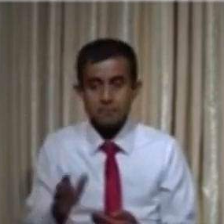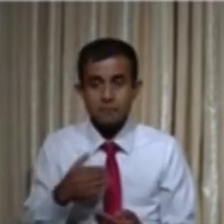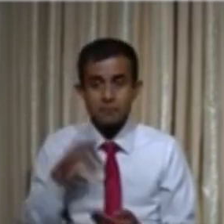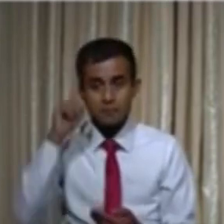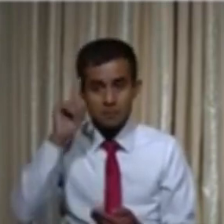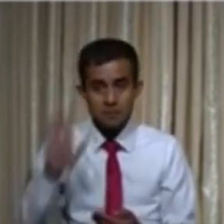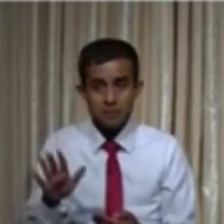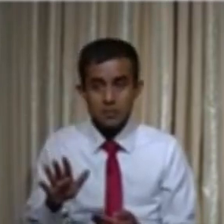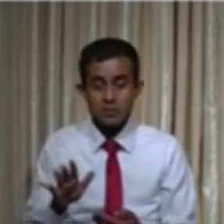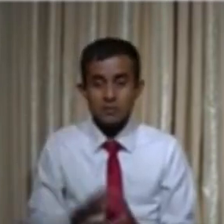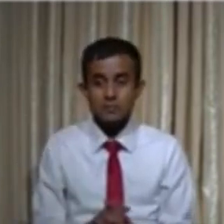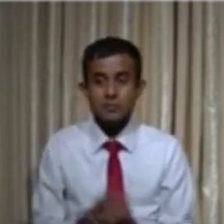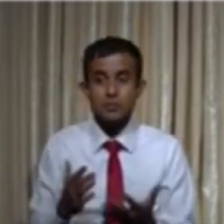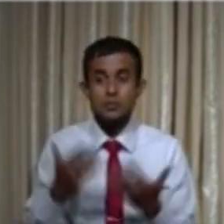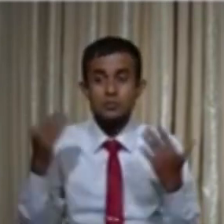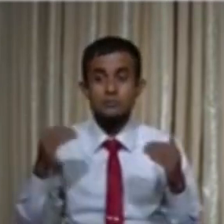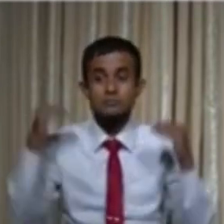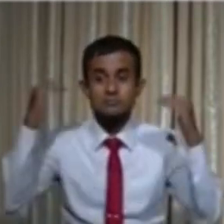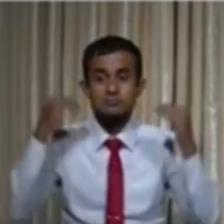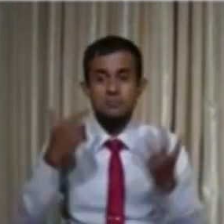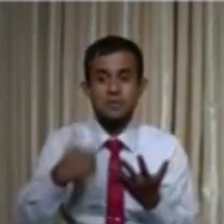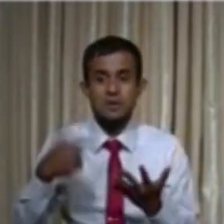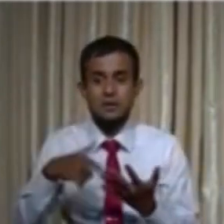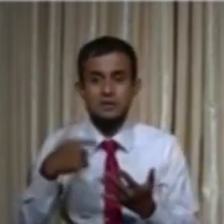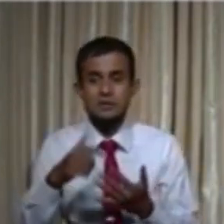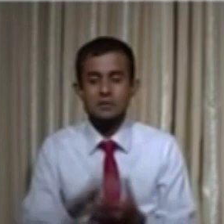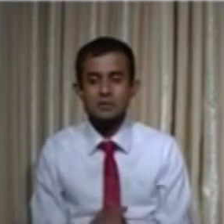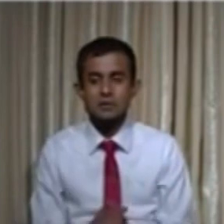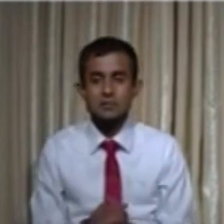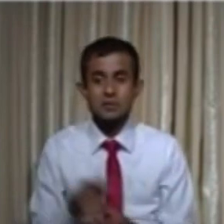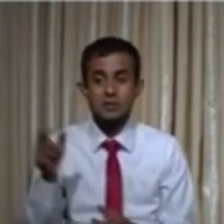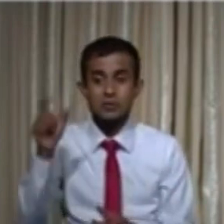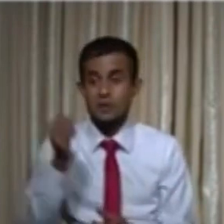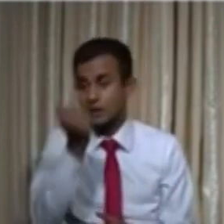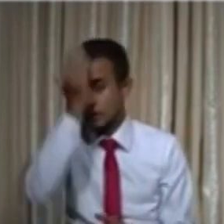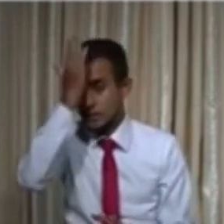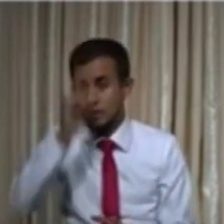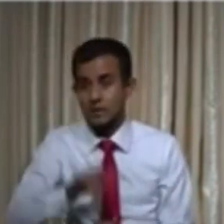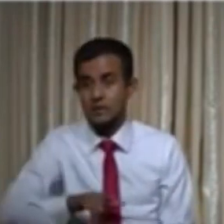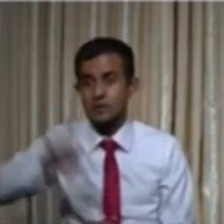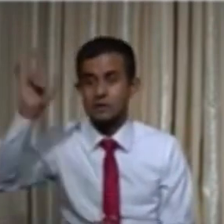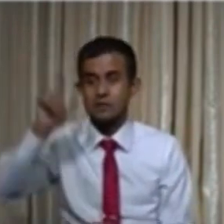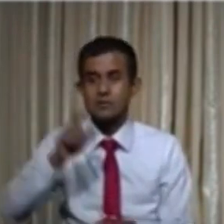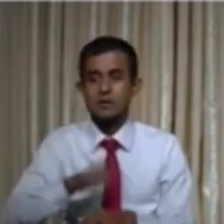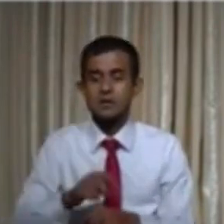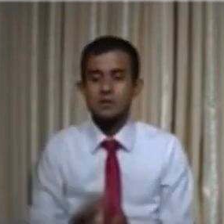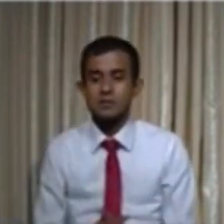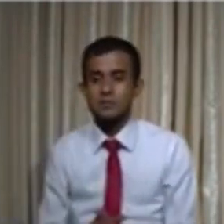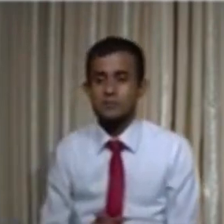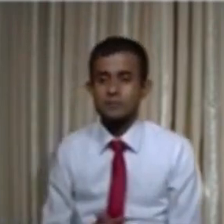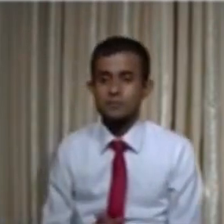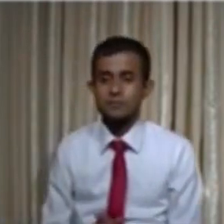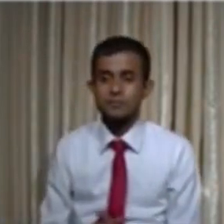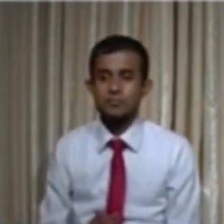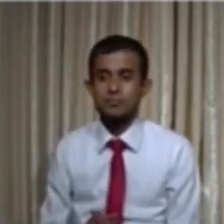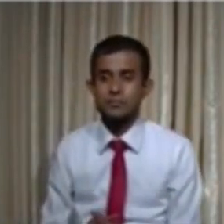But when Honorable Peiris went to Italy and in Bologna in the G20 summit, I think it was an interfaith